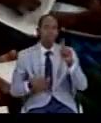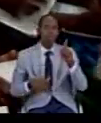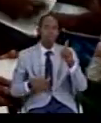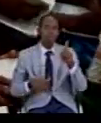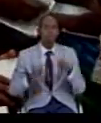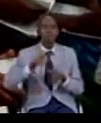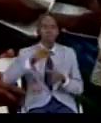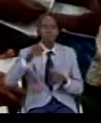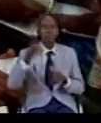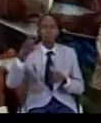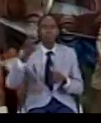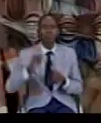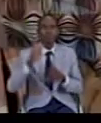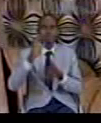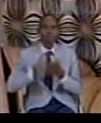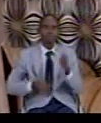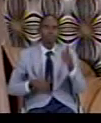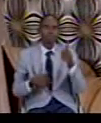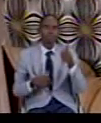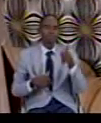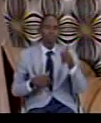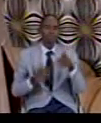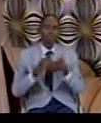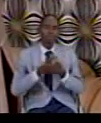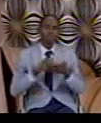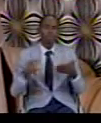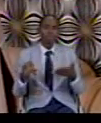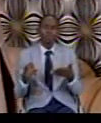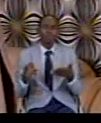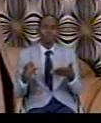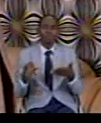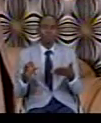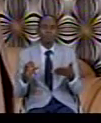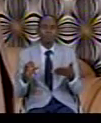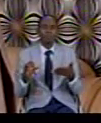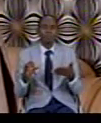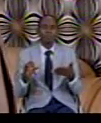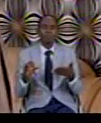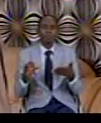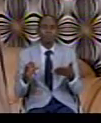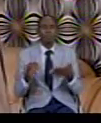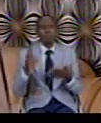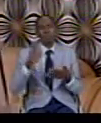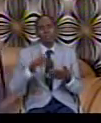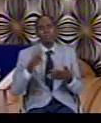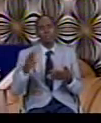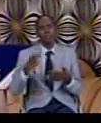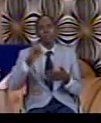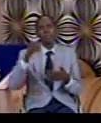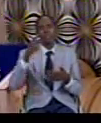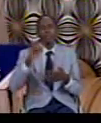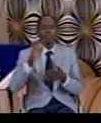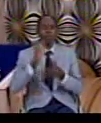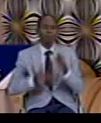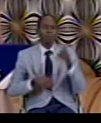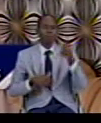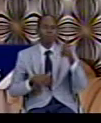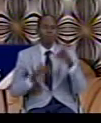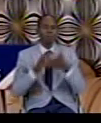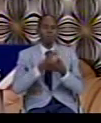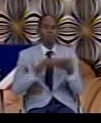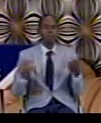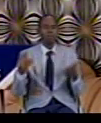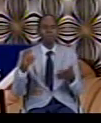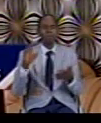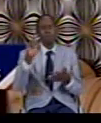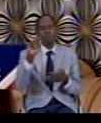21. John chapter 21, and I'm reading from verse 20. John chapter 21, we're